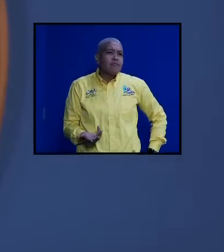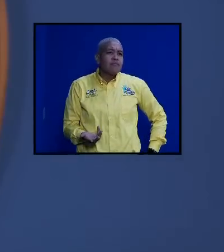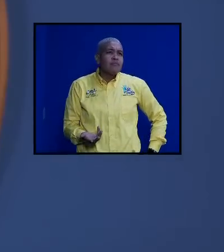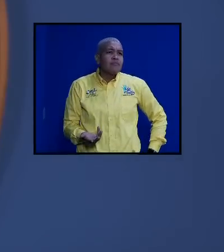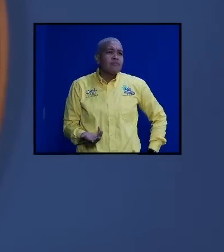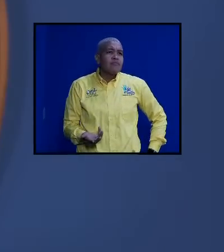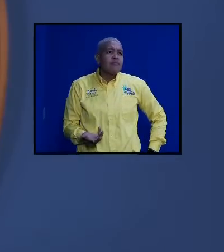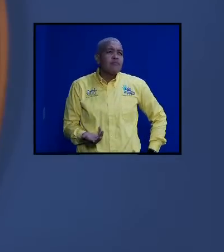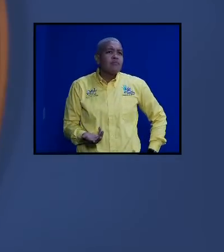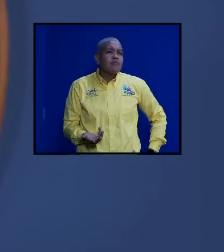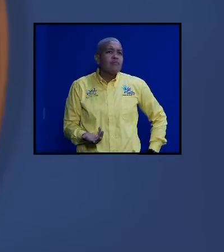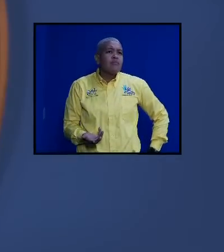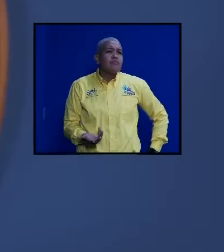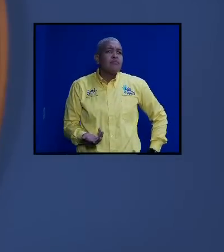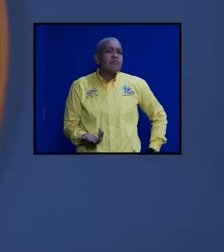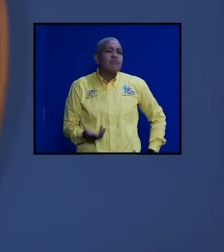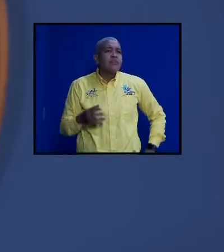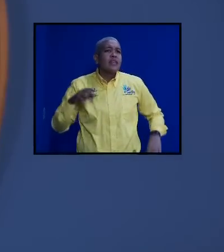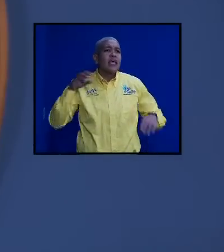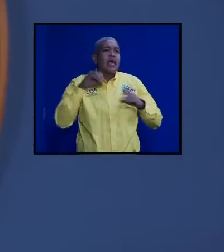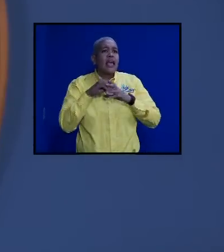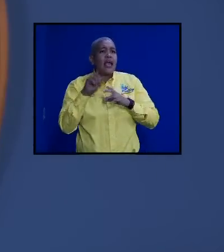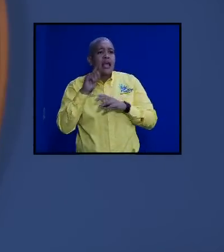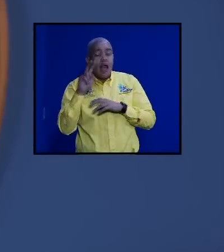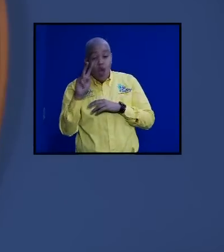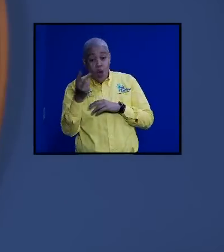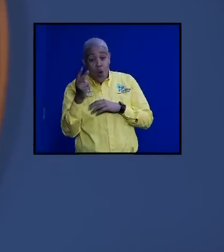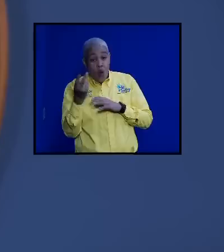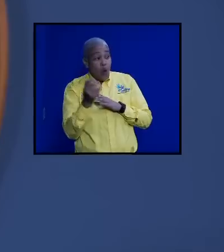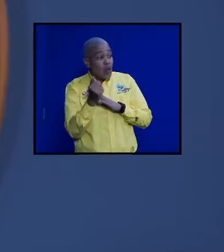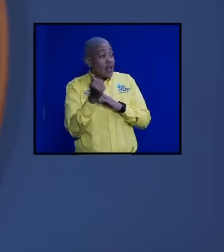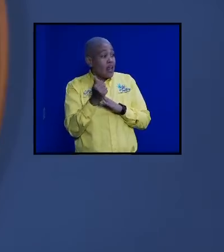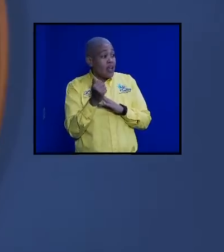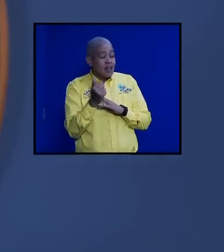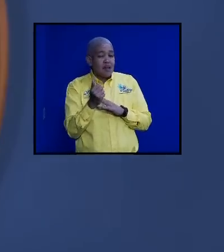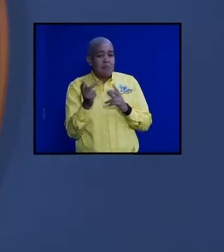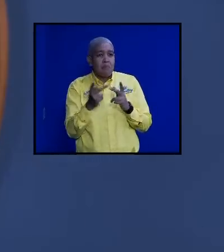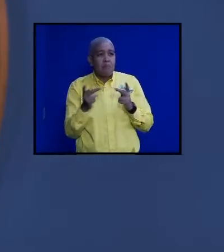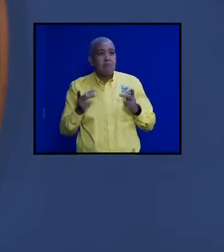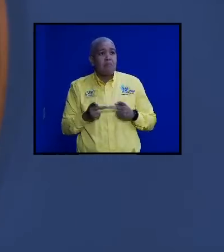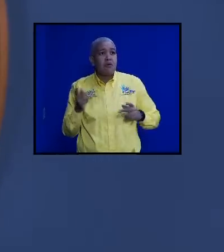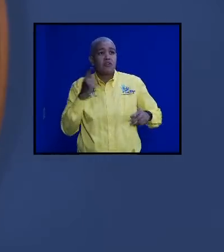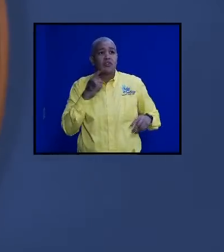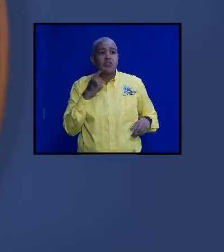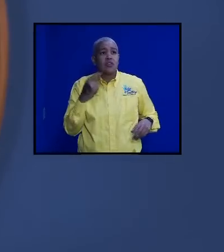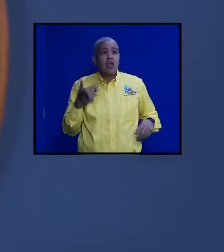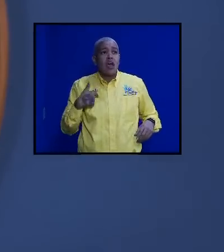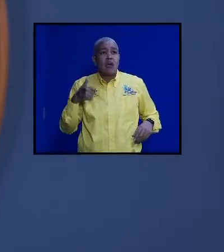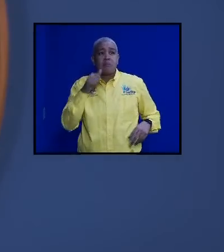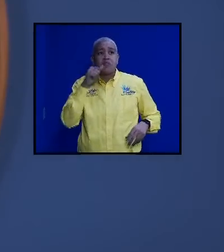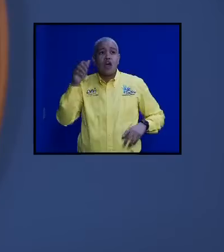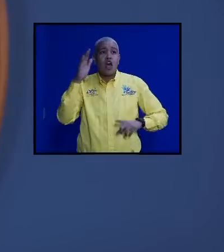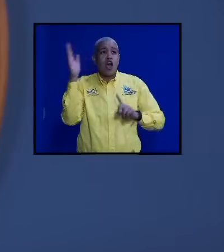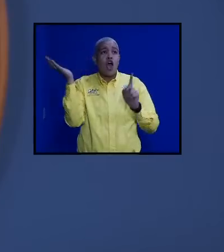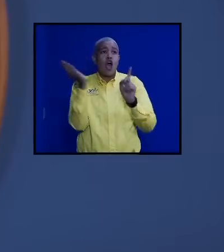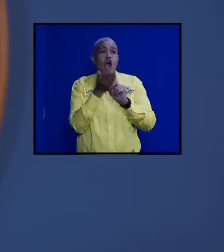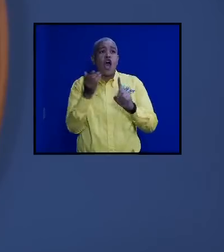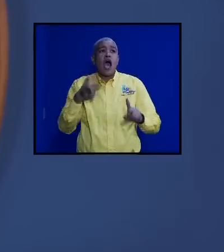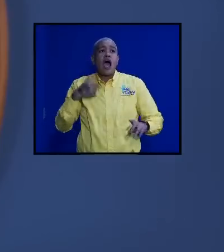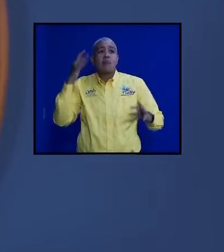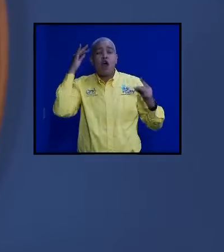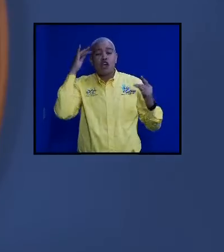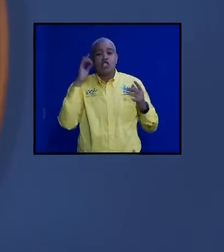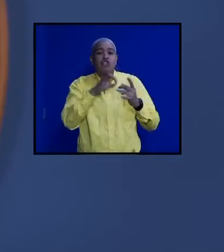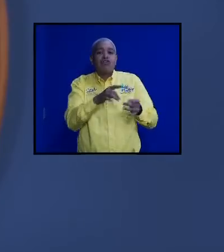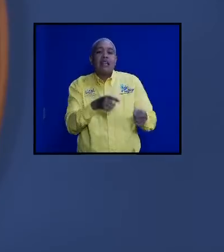in co-leadership position actually, says, I am not convinced about this thing. I'm concerned about